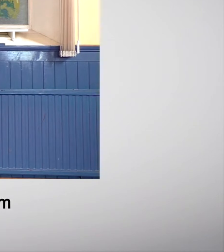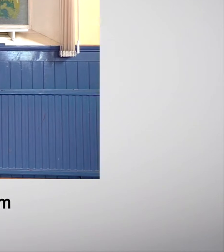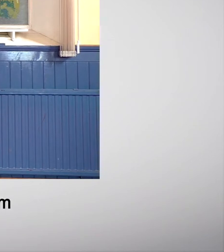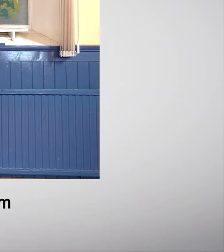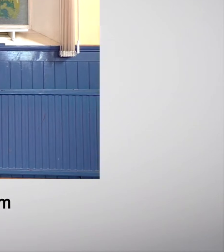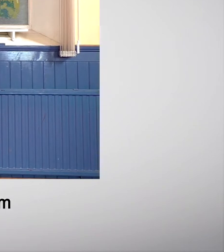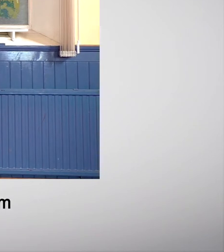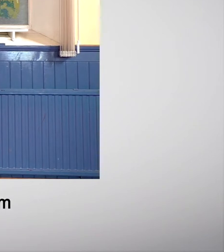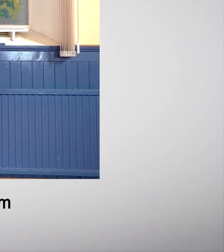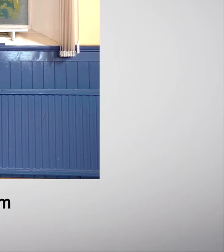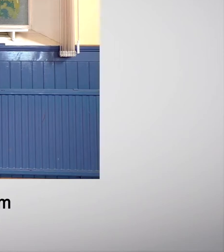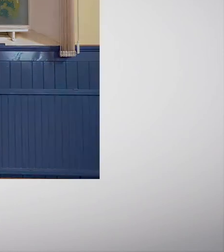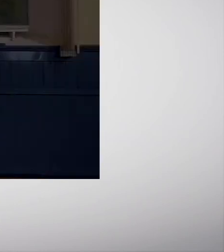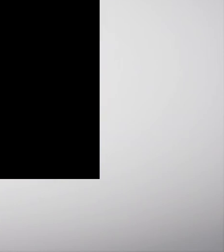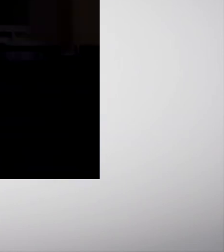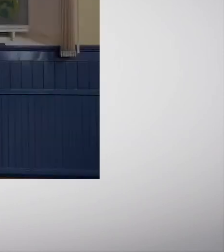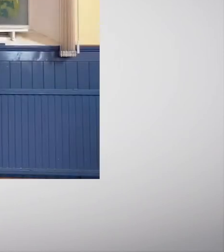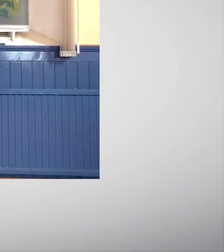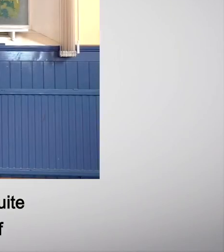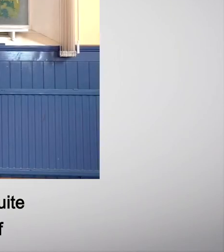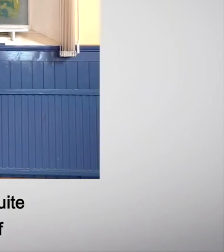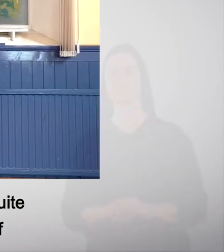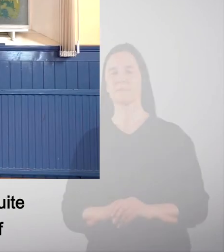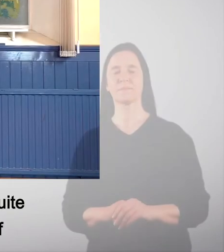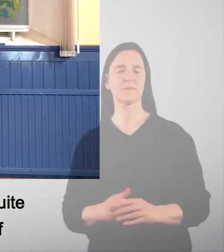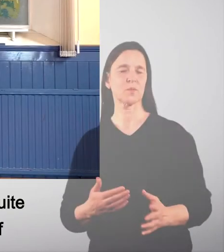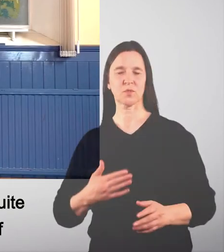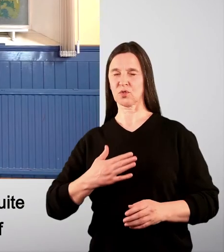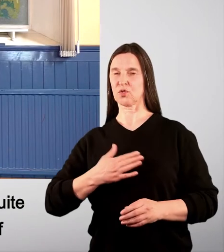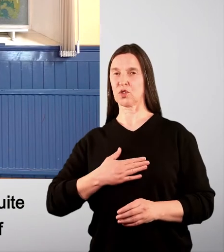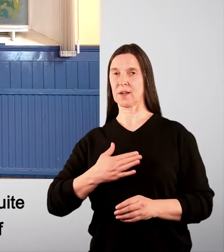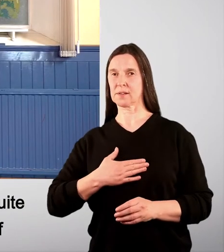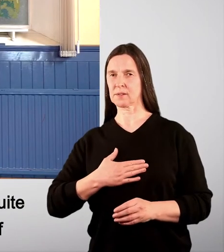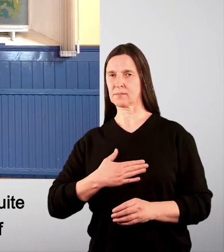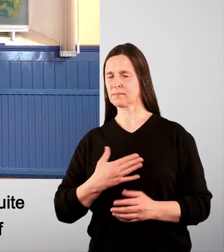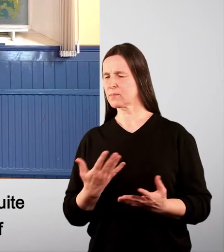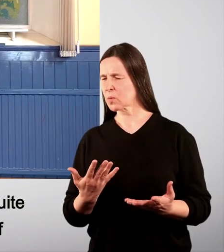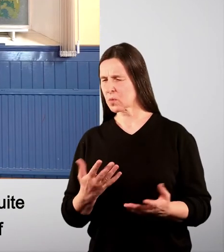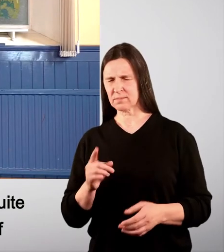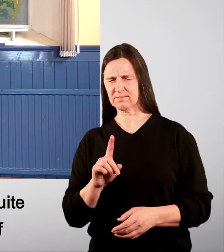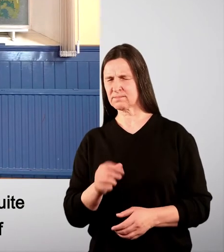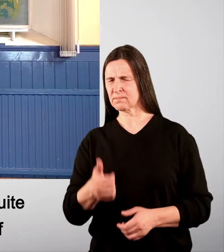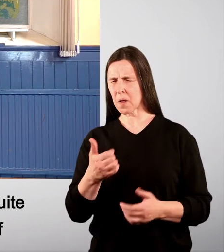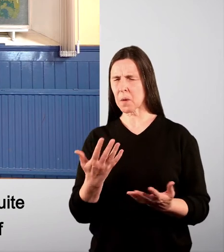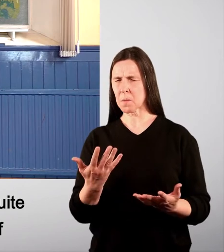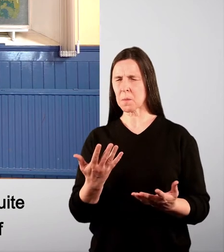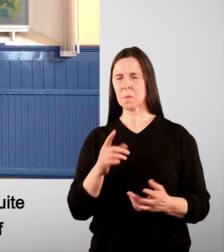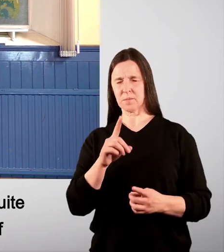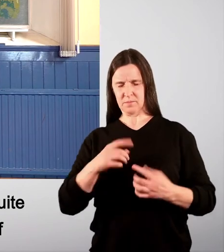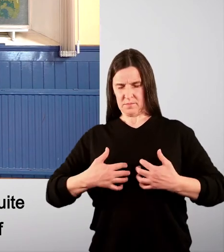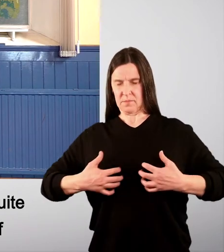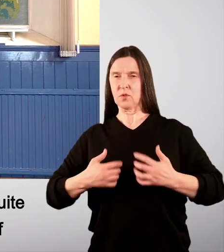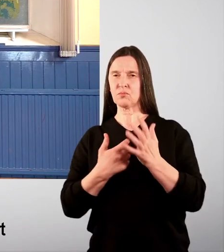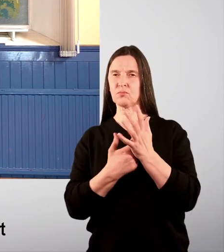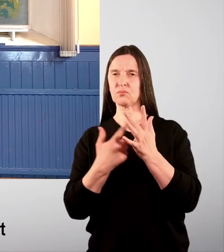it will stop them, guaranteed. As you move down, the chest area is quite a solid sternum bone here